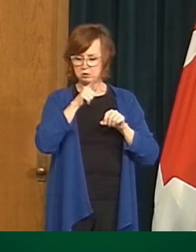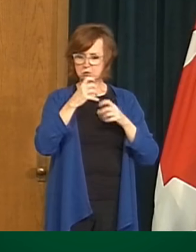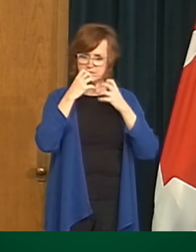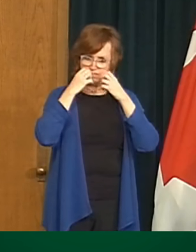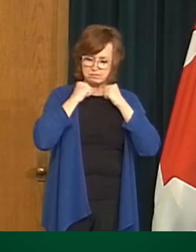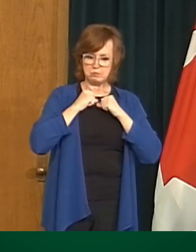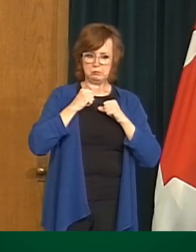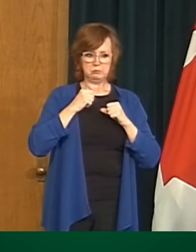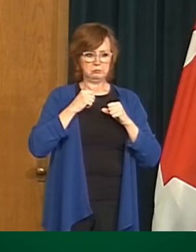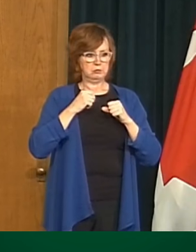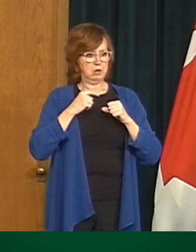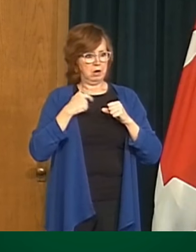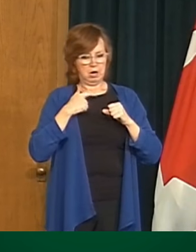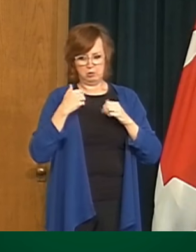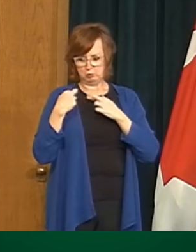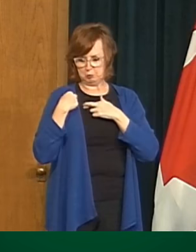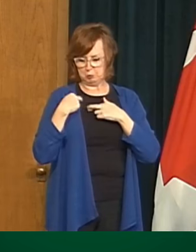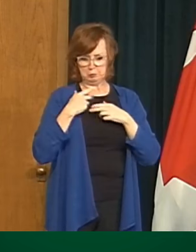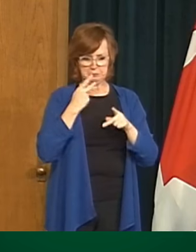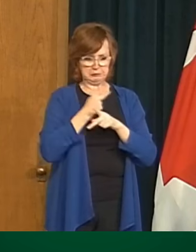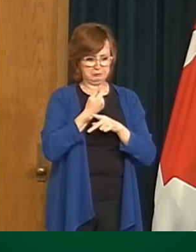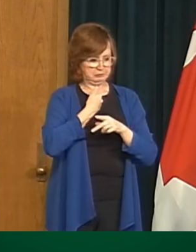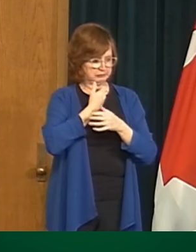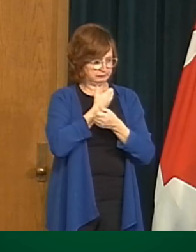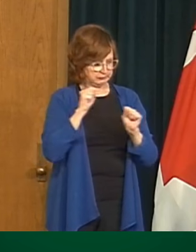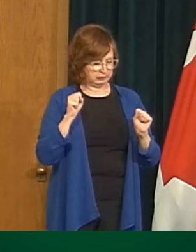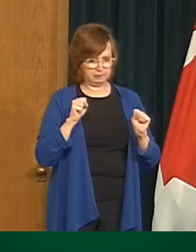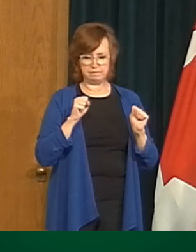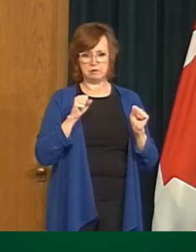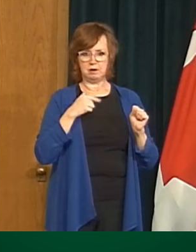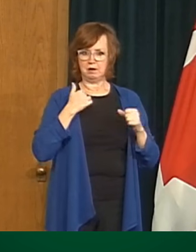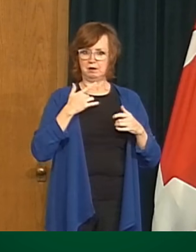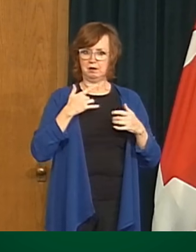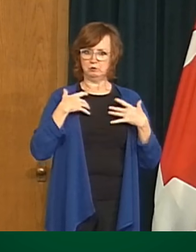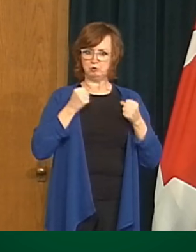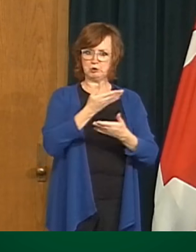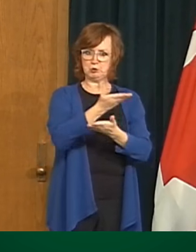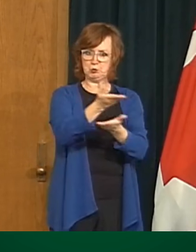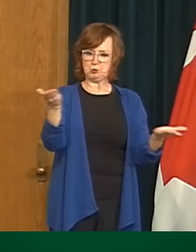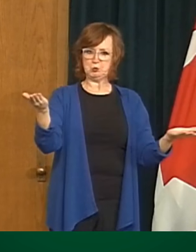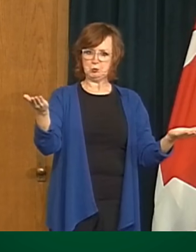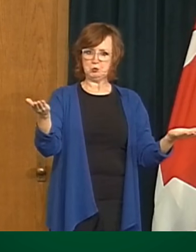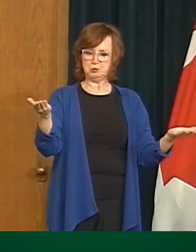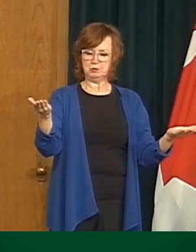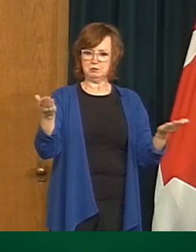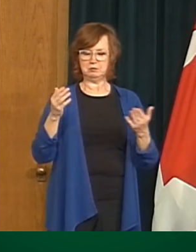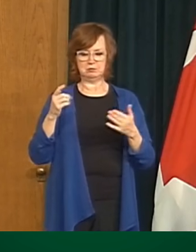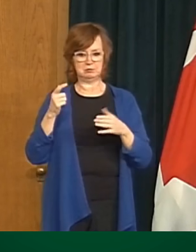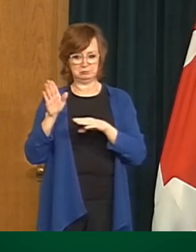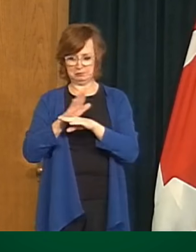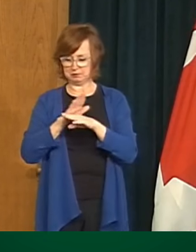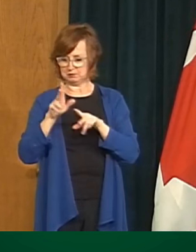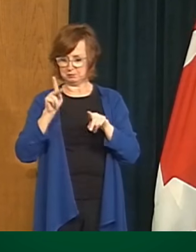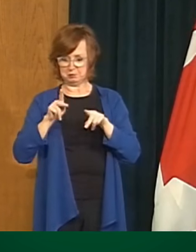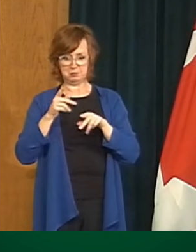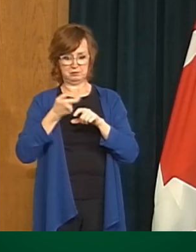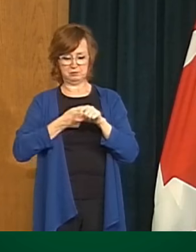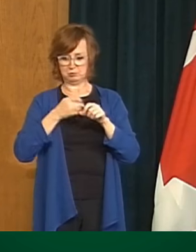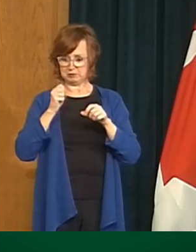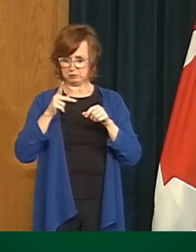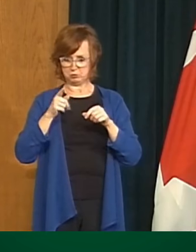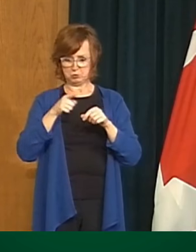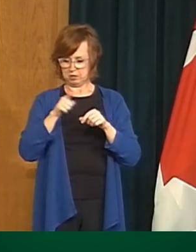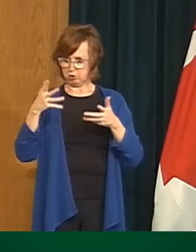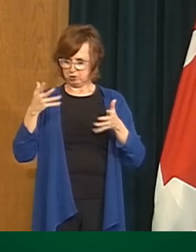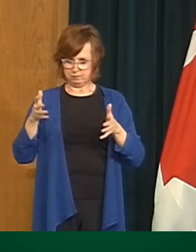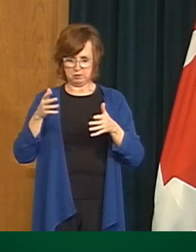distancing and protecting themselves and those around them, I have every confidence in the business community in Saskatchewan, where they have already displayed that they can